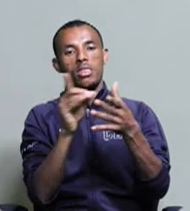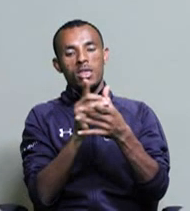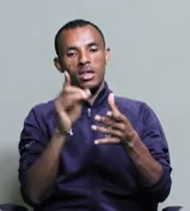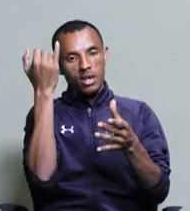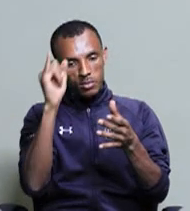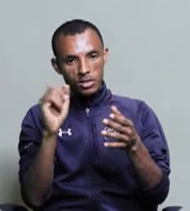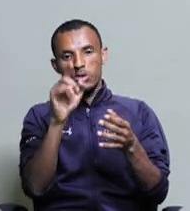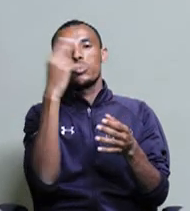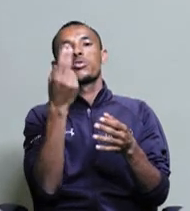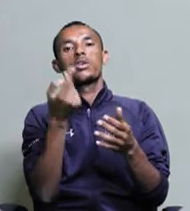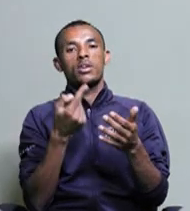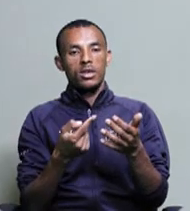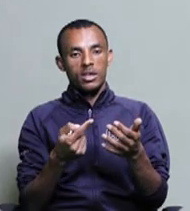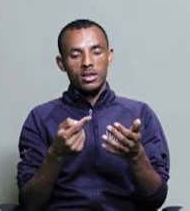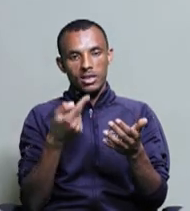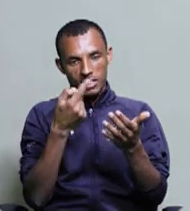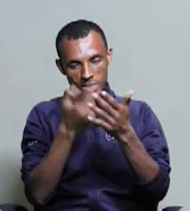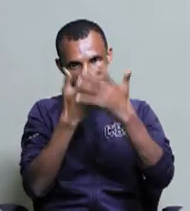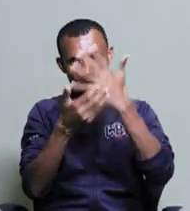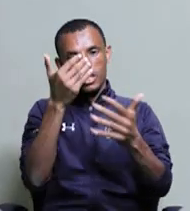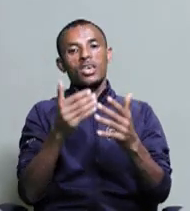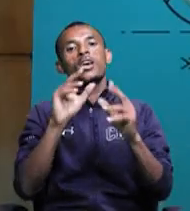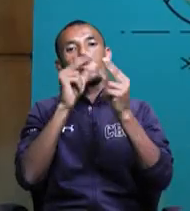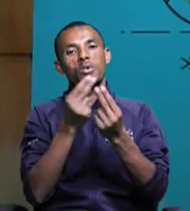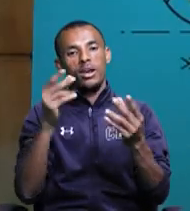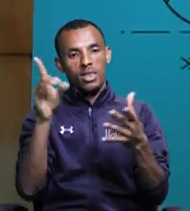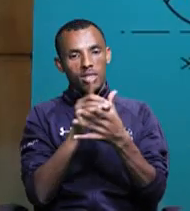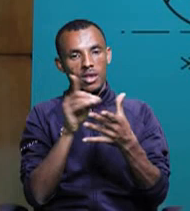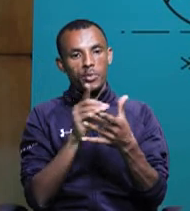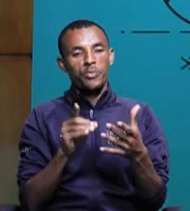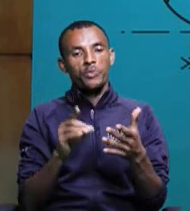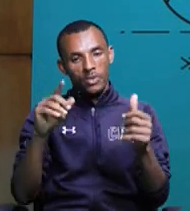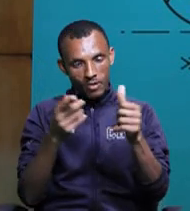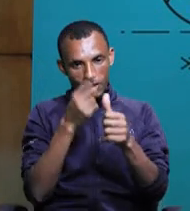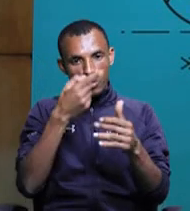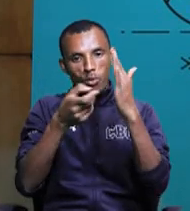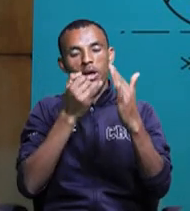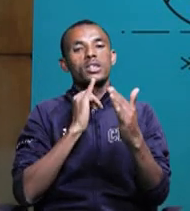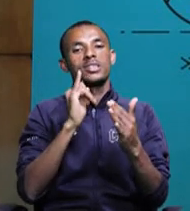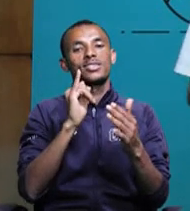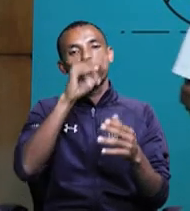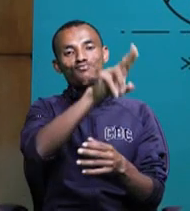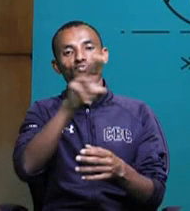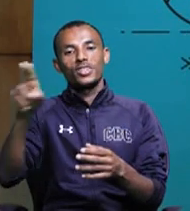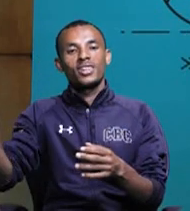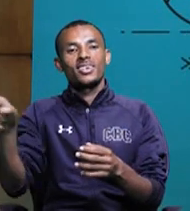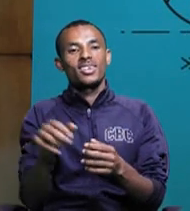terms that we are using when we are discussing about group data. First, what is a statistics when you